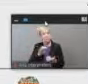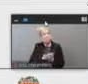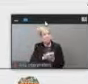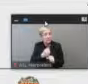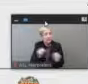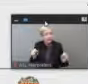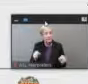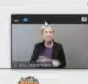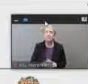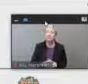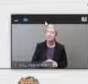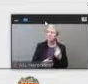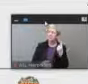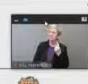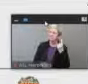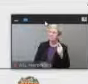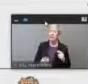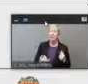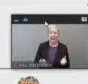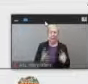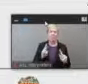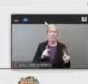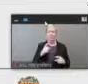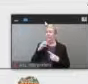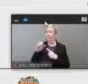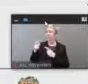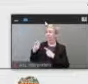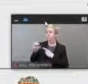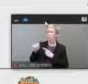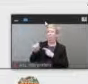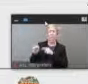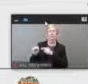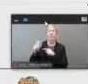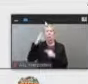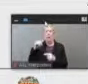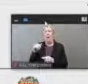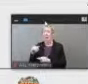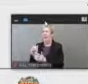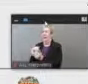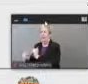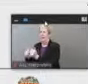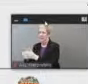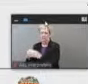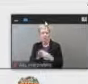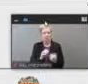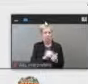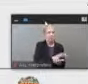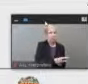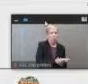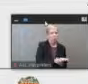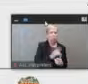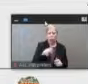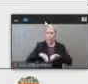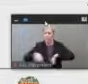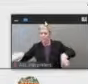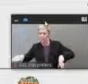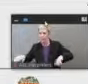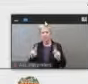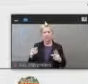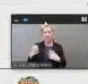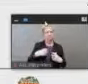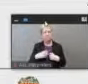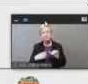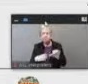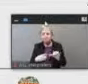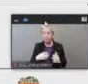is sports, why does that have to be connected to in-person schools? And my take on that is that, there's